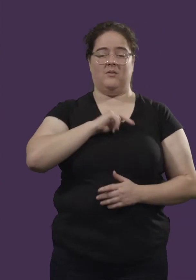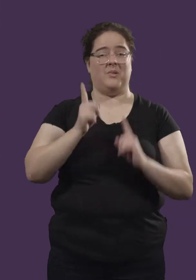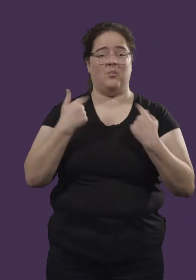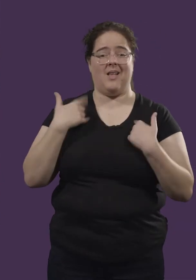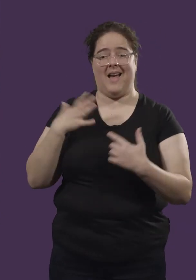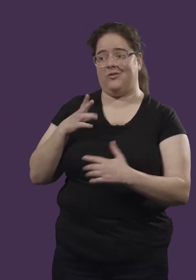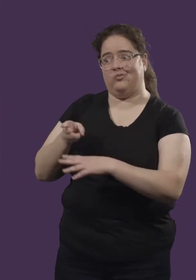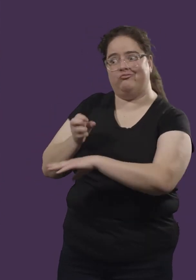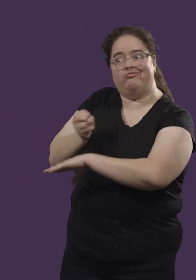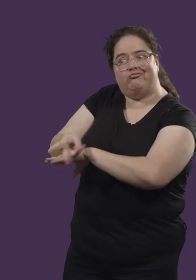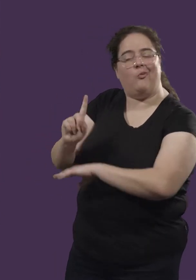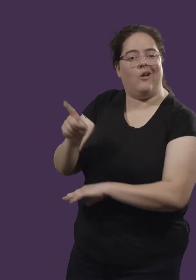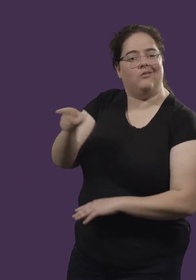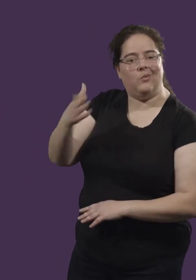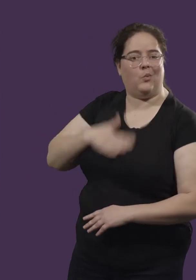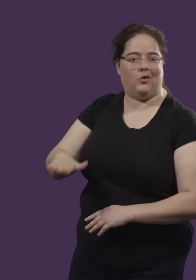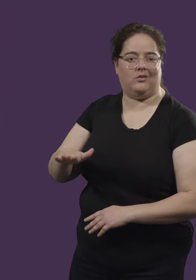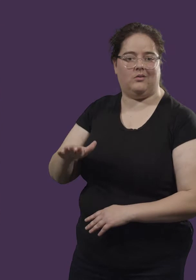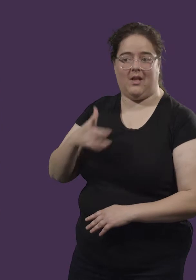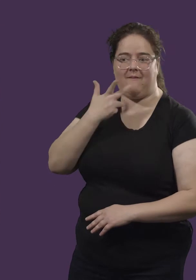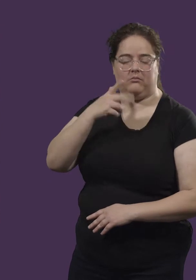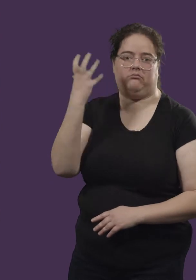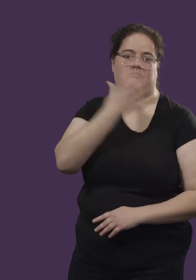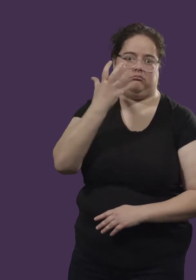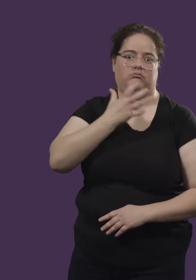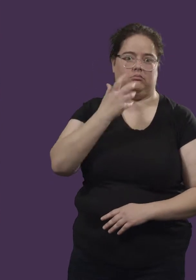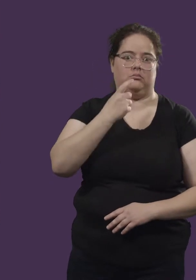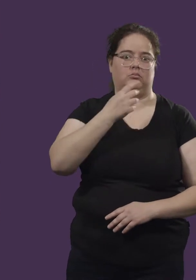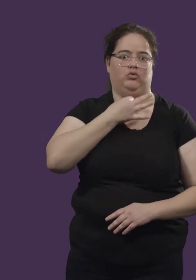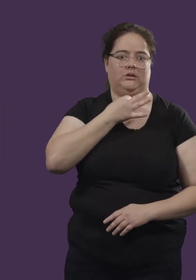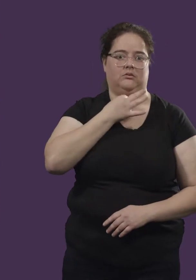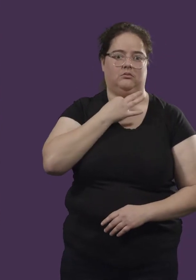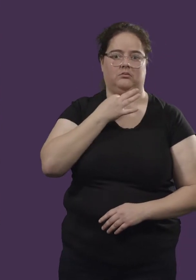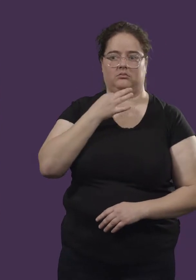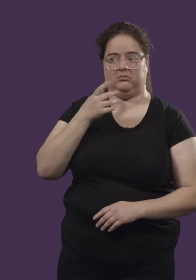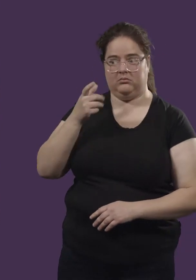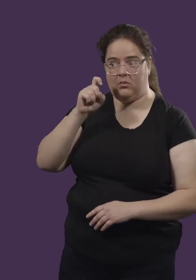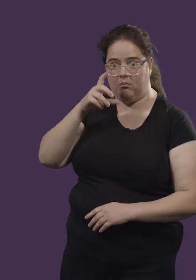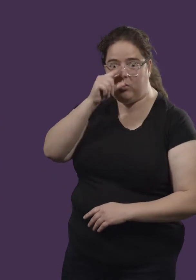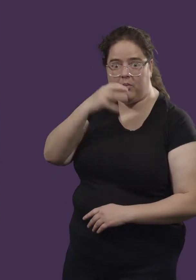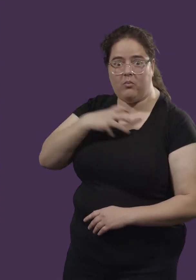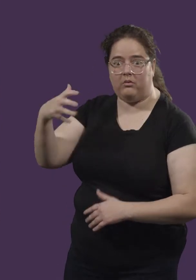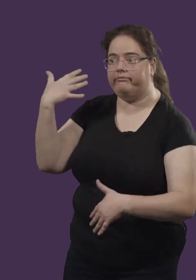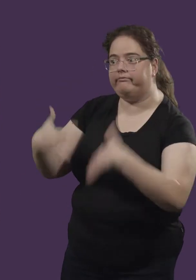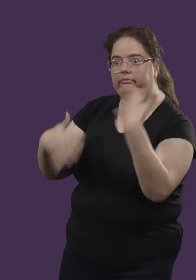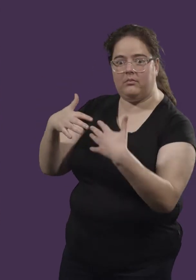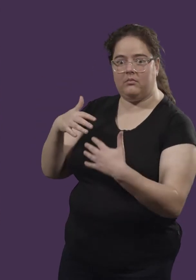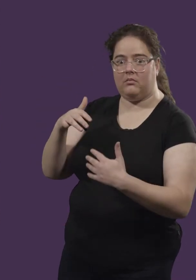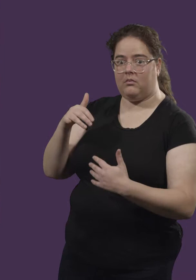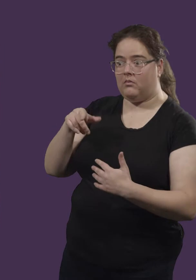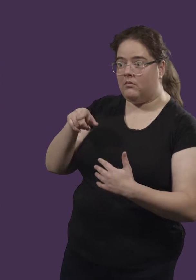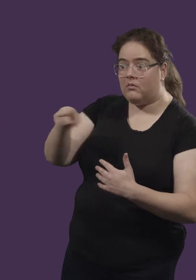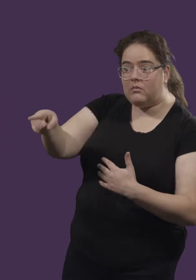wishes if they're particularly serious and imminent risk, future of serious harm to either the person or any of the parties,